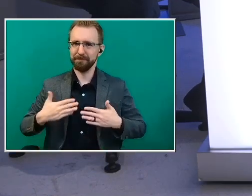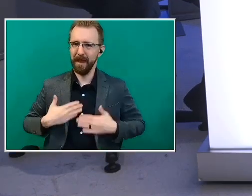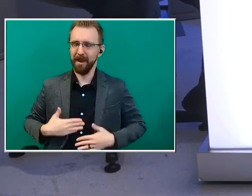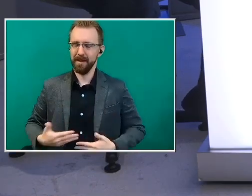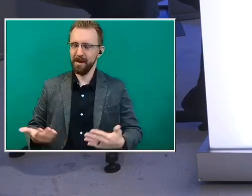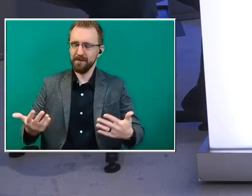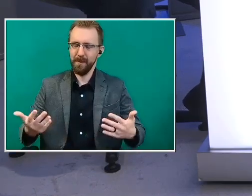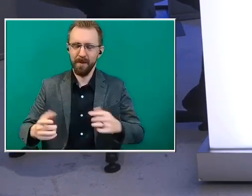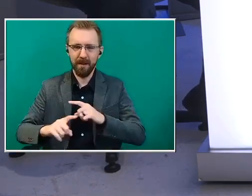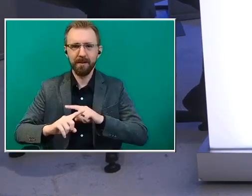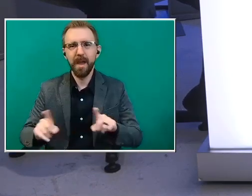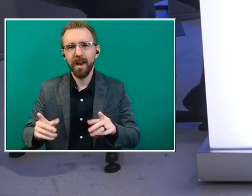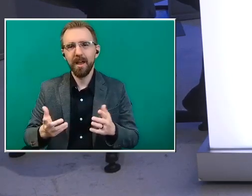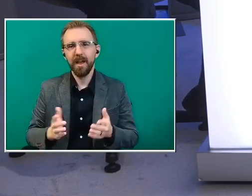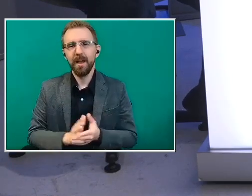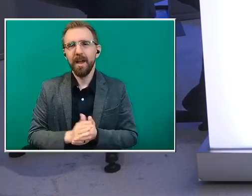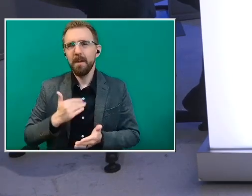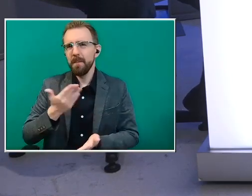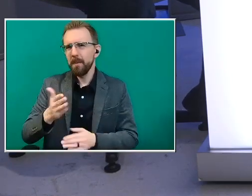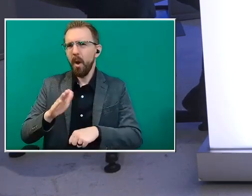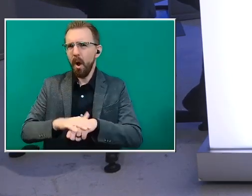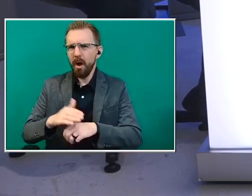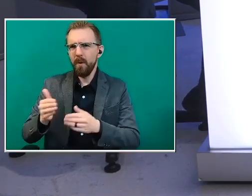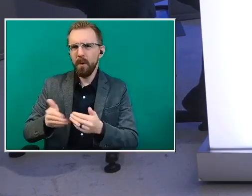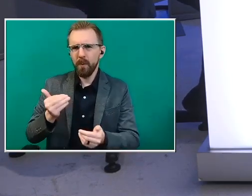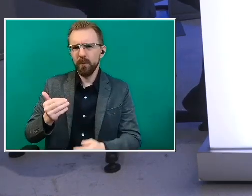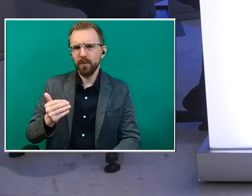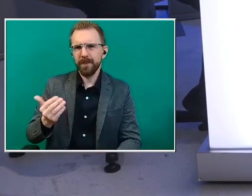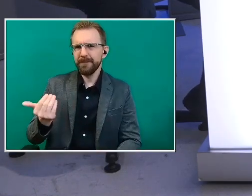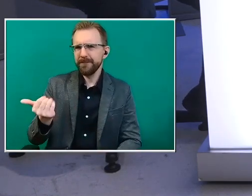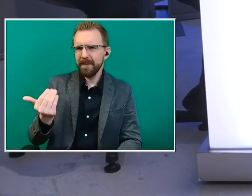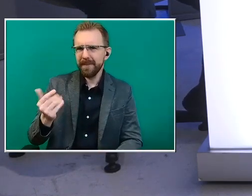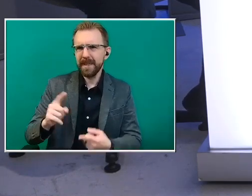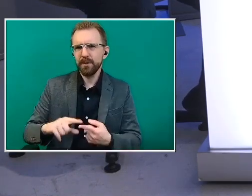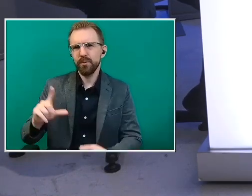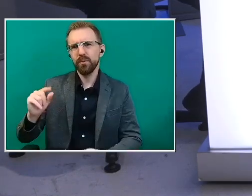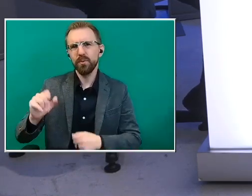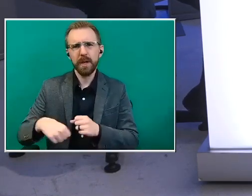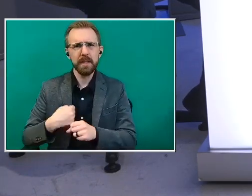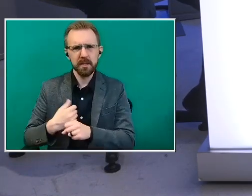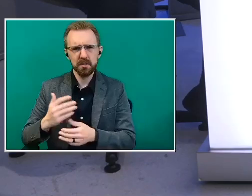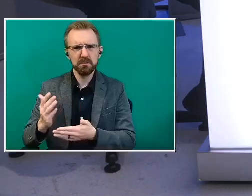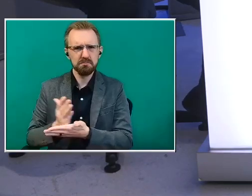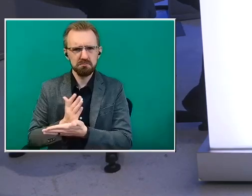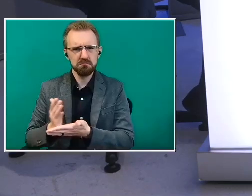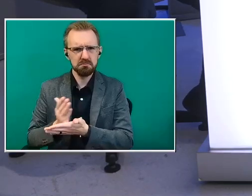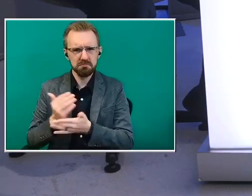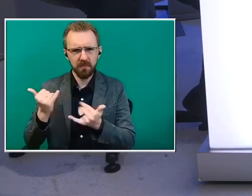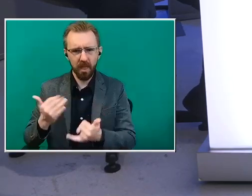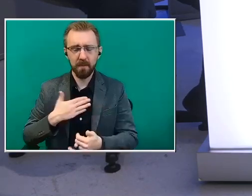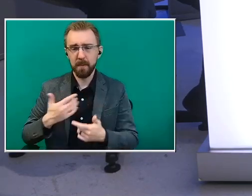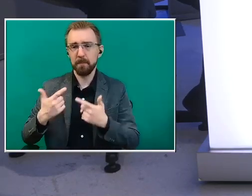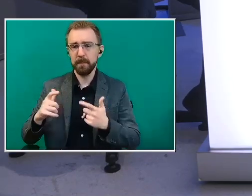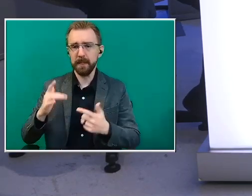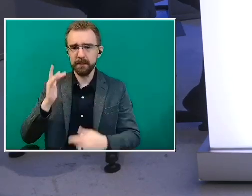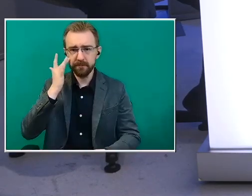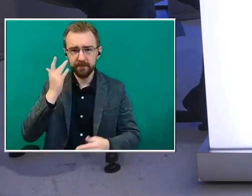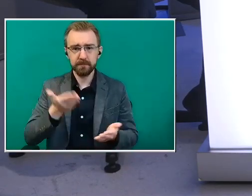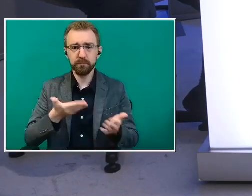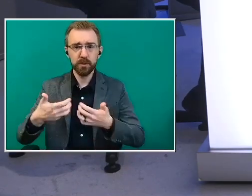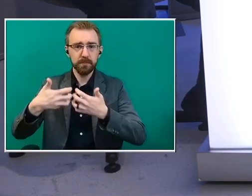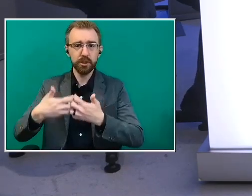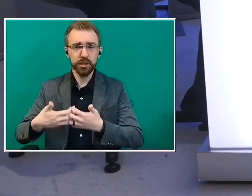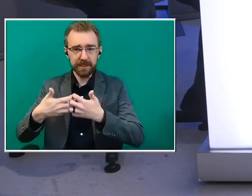you know, I've probably been on it for almost 15 to 20 years, and my biggest fear about bringing my machines in the night is that it